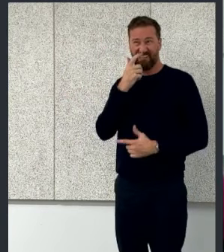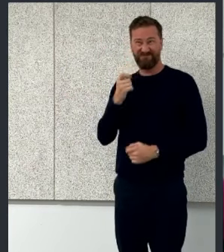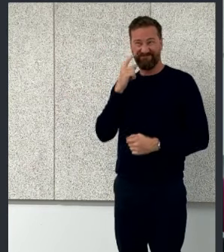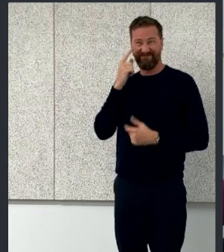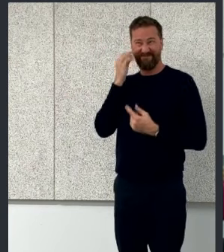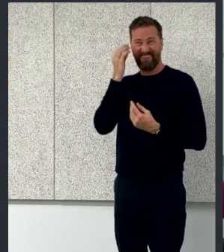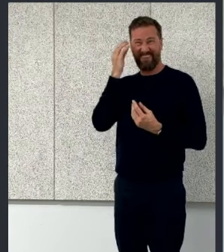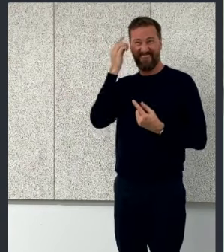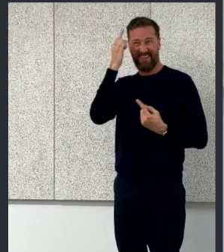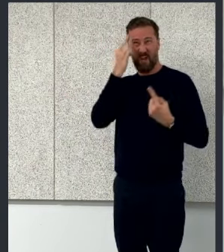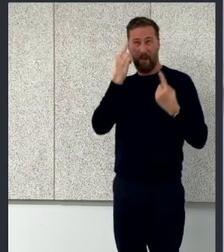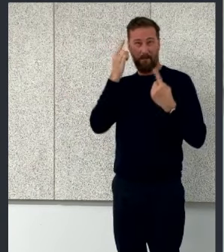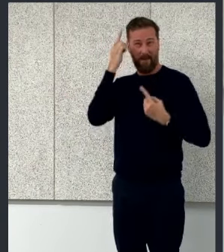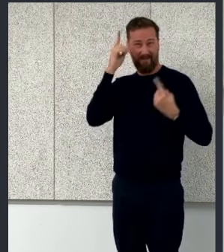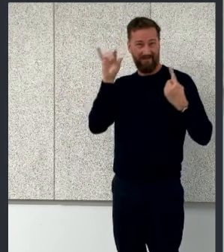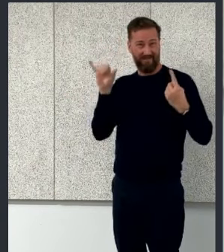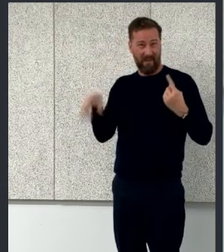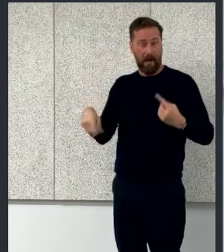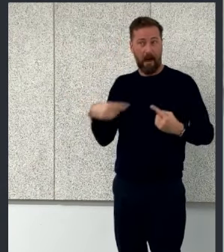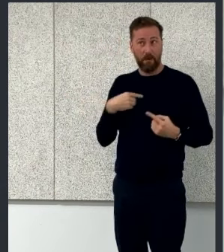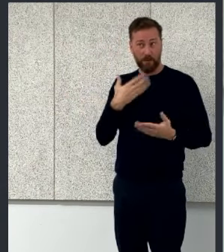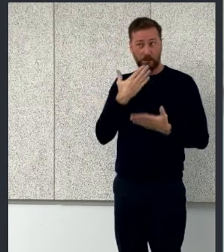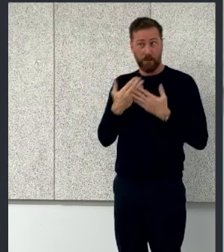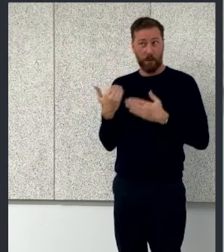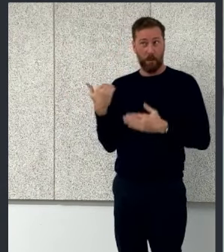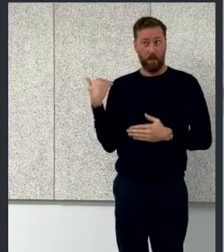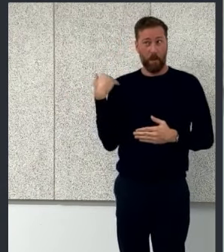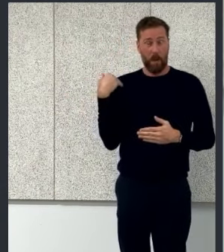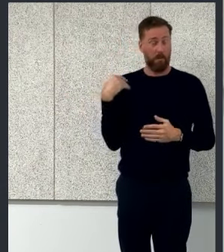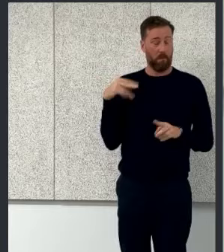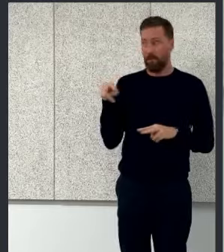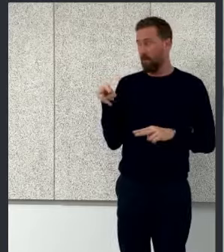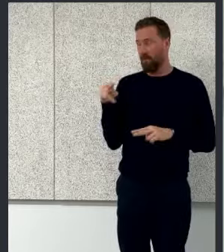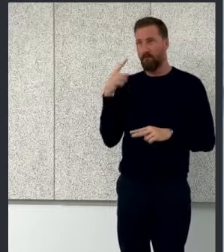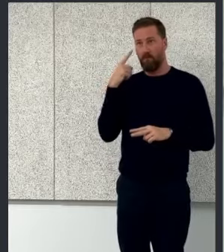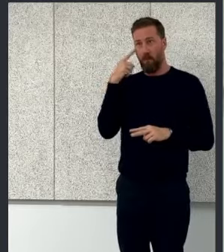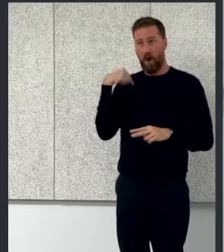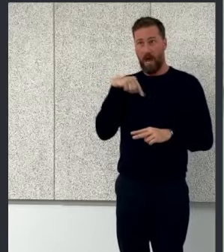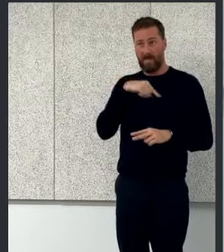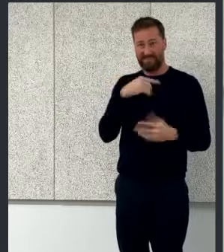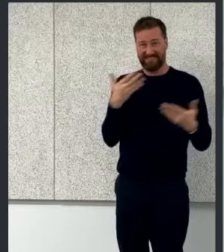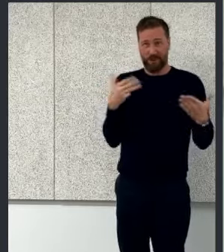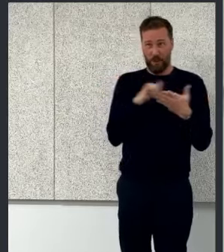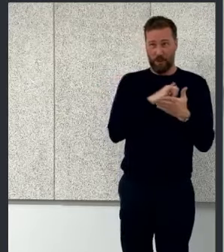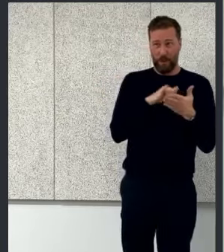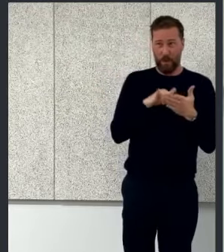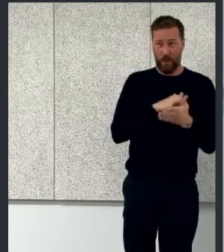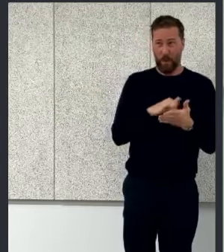like a really good prompt for us at Art New York to think about. You know, I think we've long